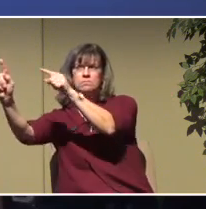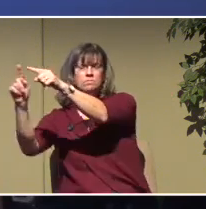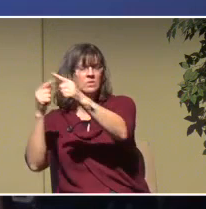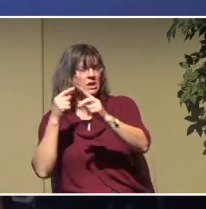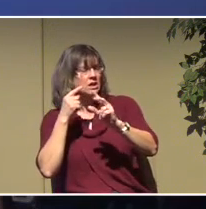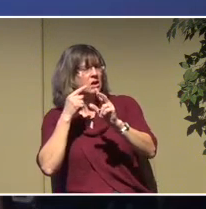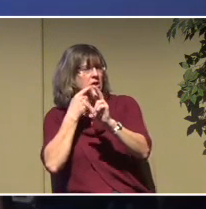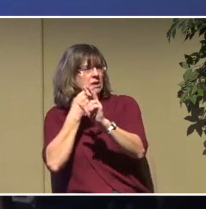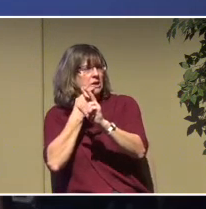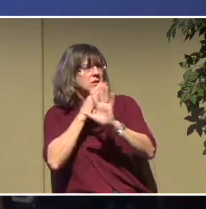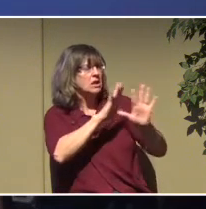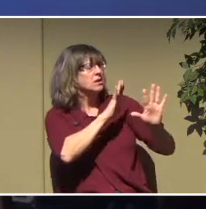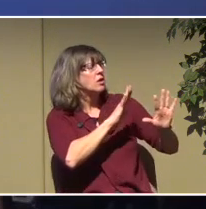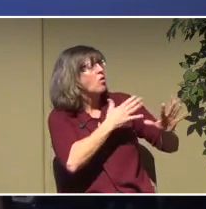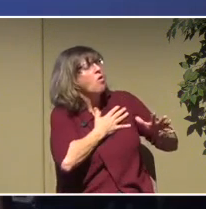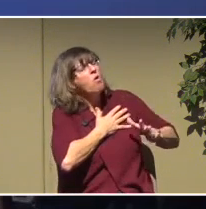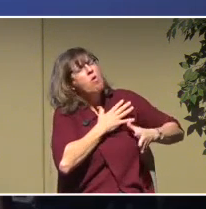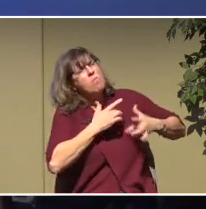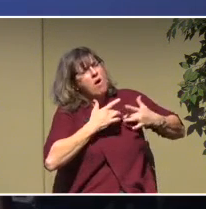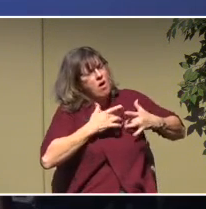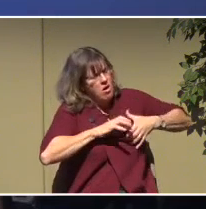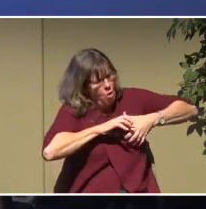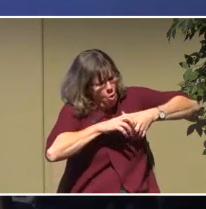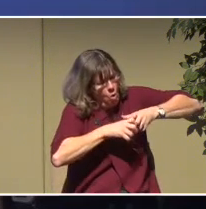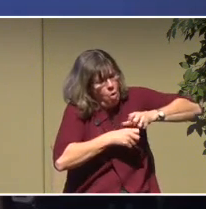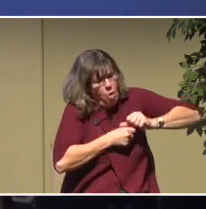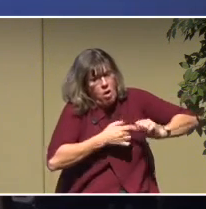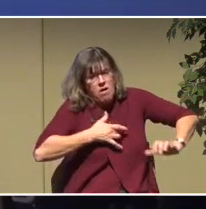them. "Stay here, keep watch."